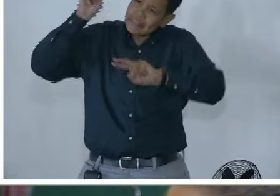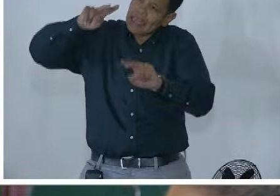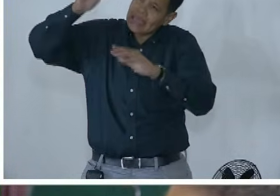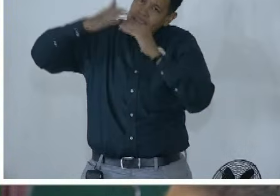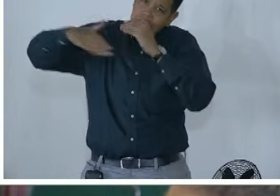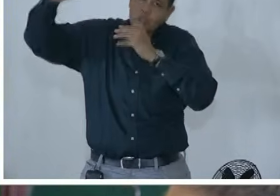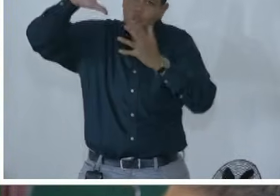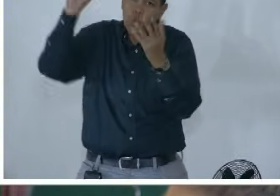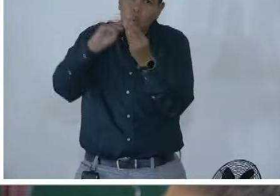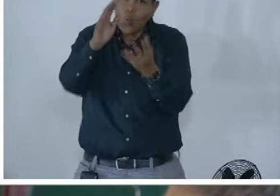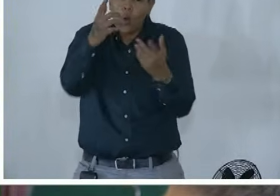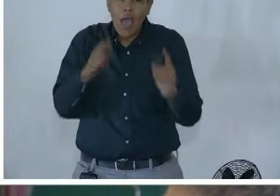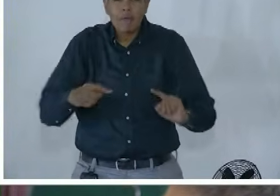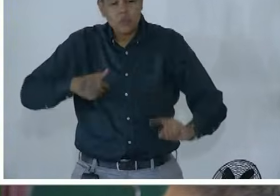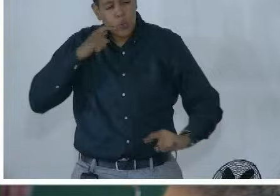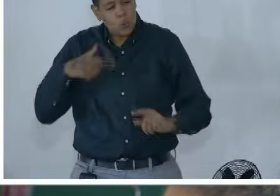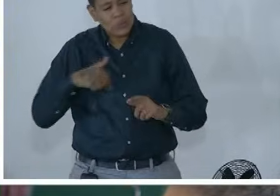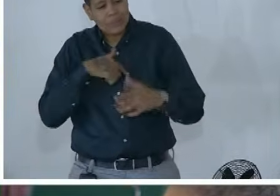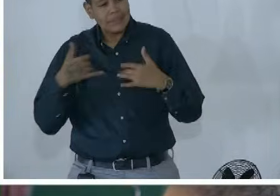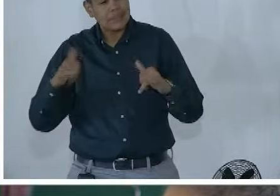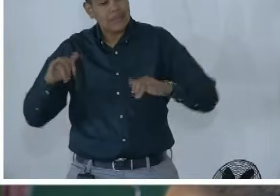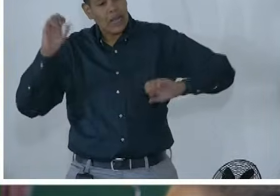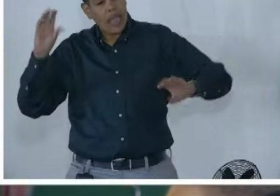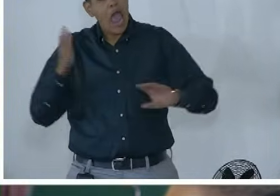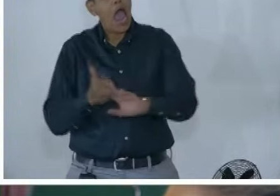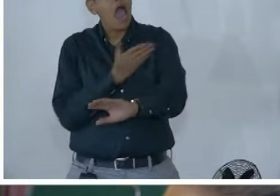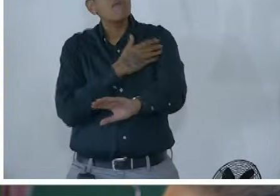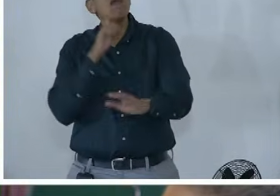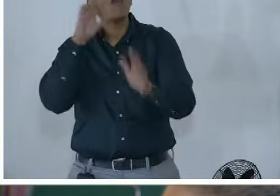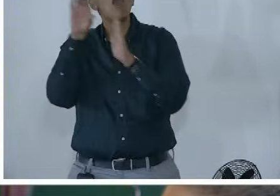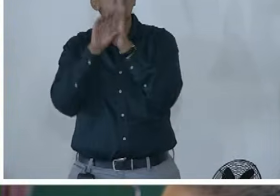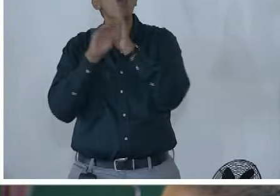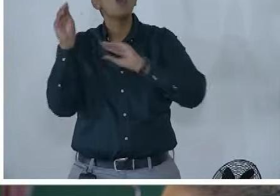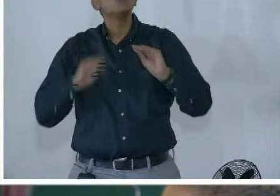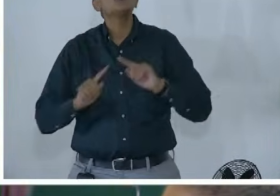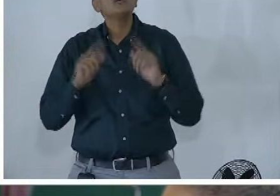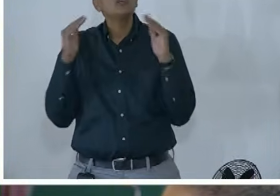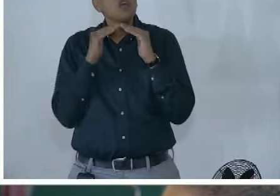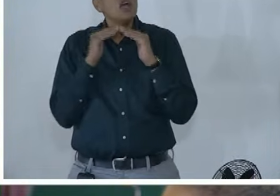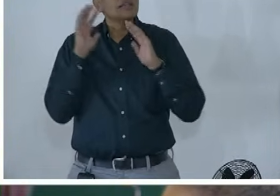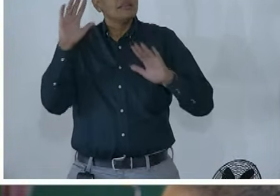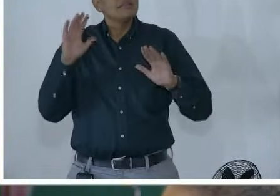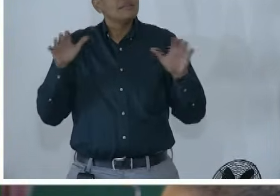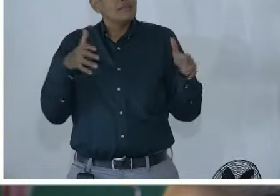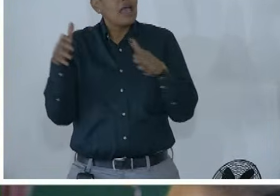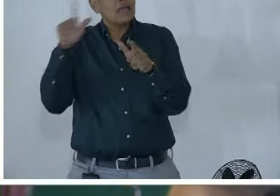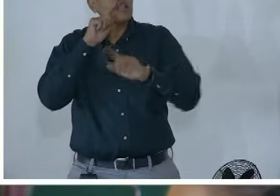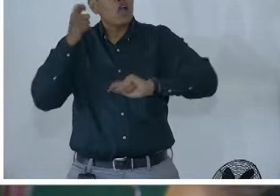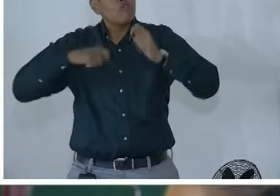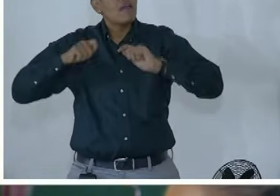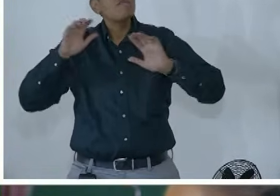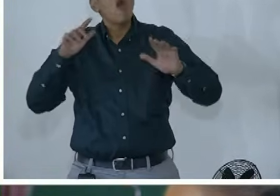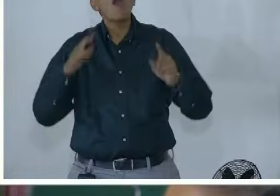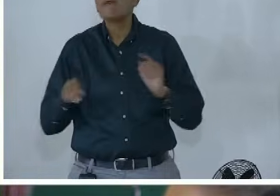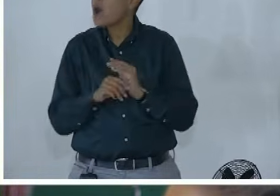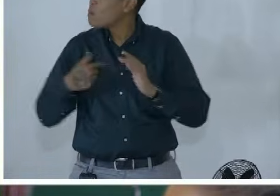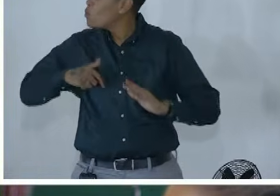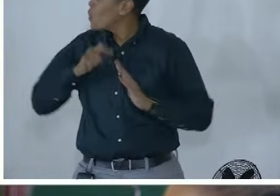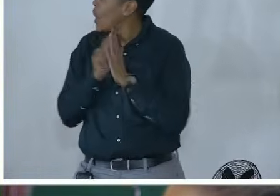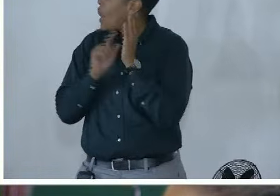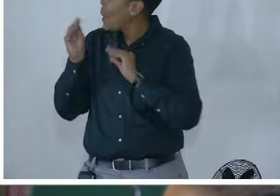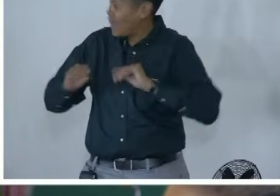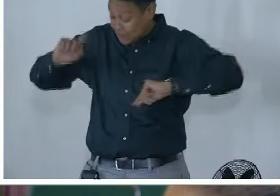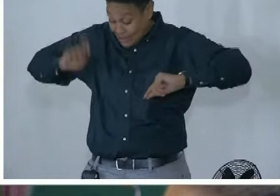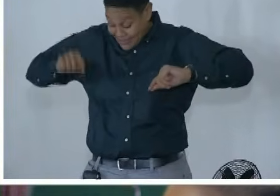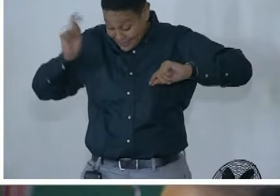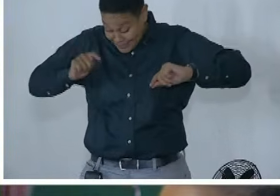a whole. So as we continue to advance constitutional and the justice sector reform, legislation such